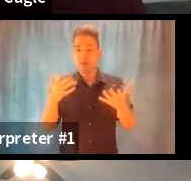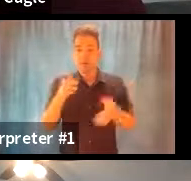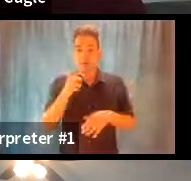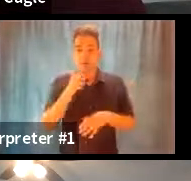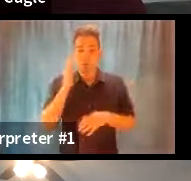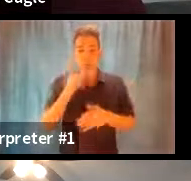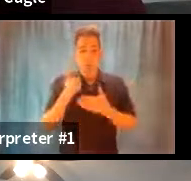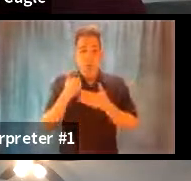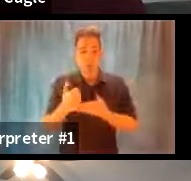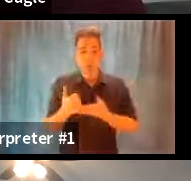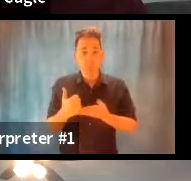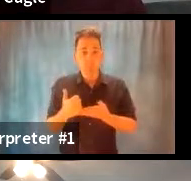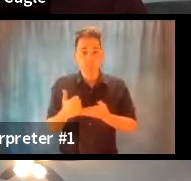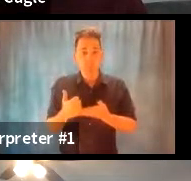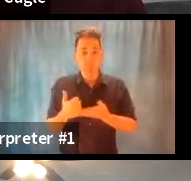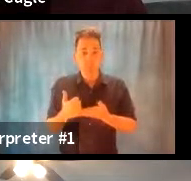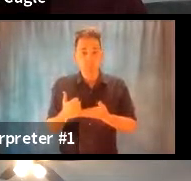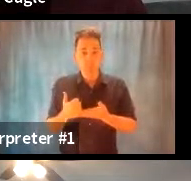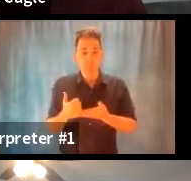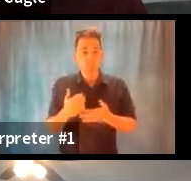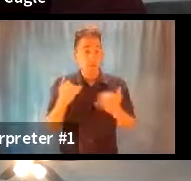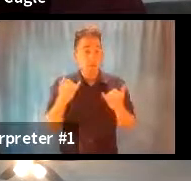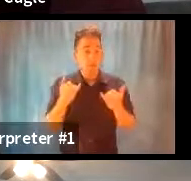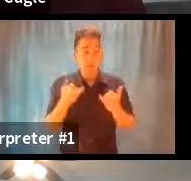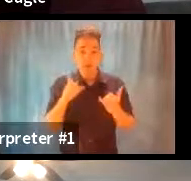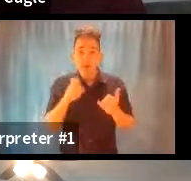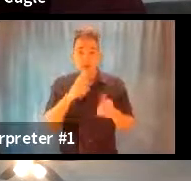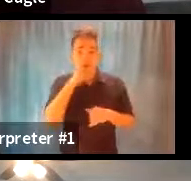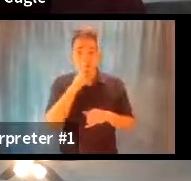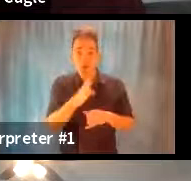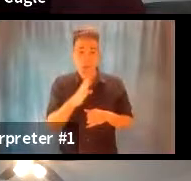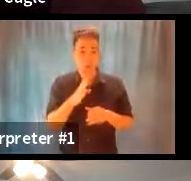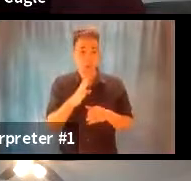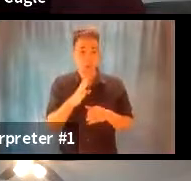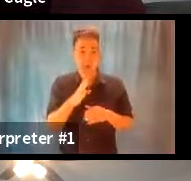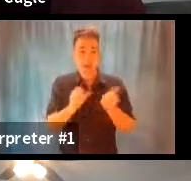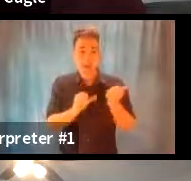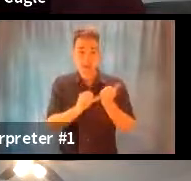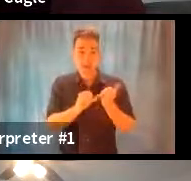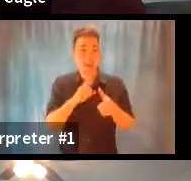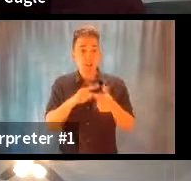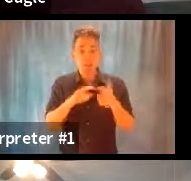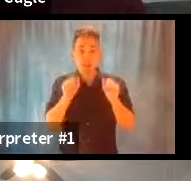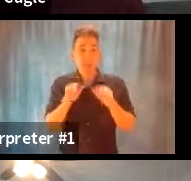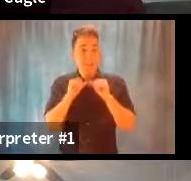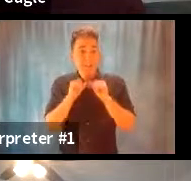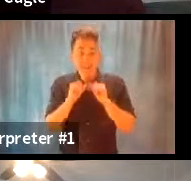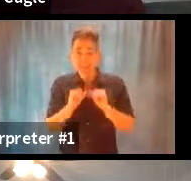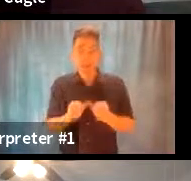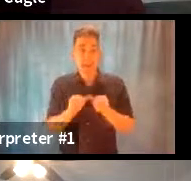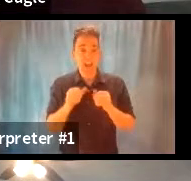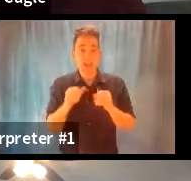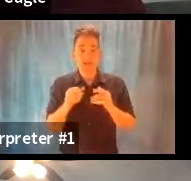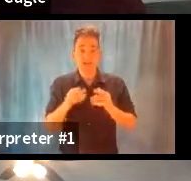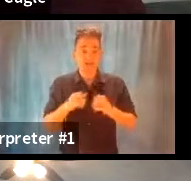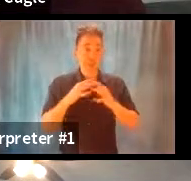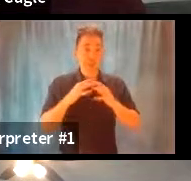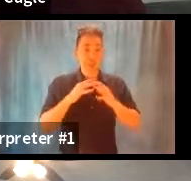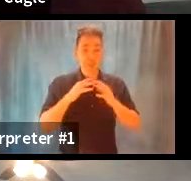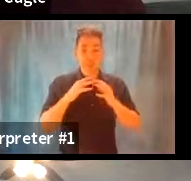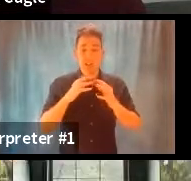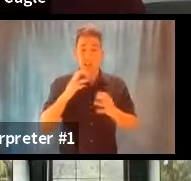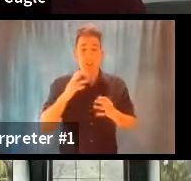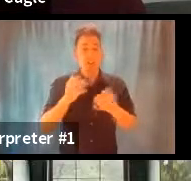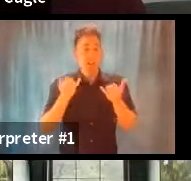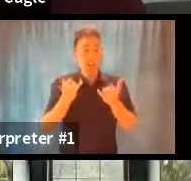Right now, we need direct relief in order to stay afloat. And we're asking for $8 million that will help just get